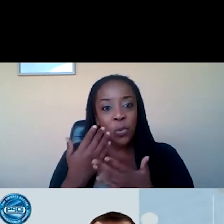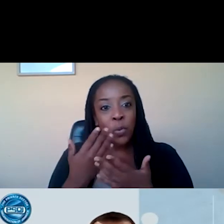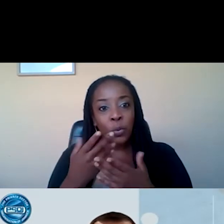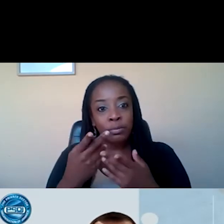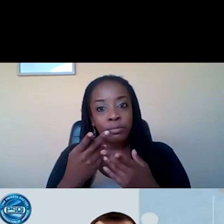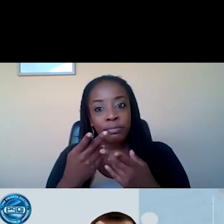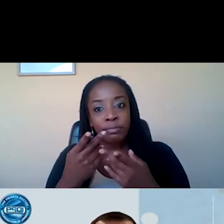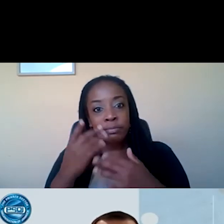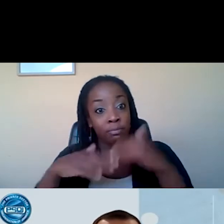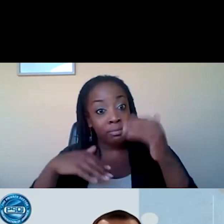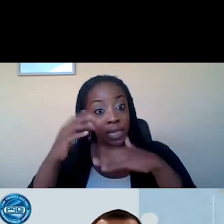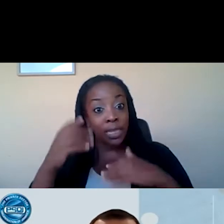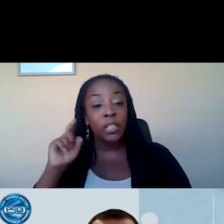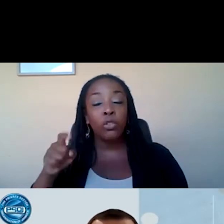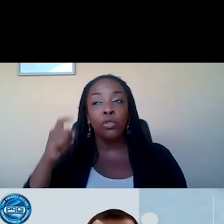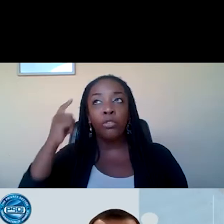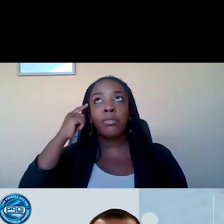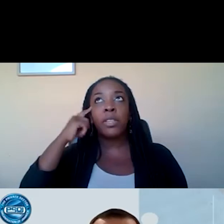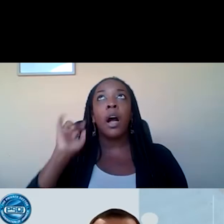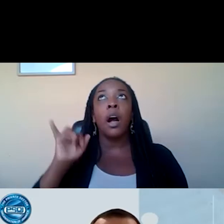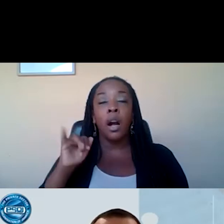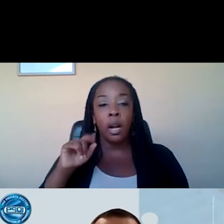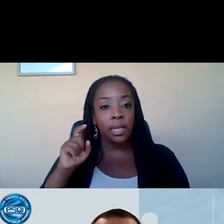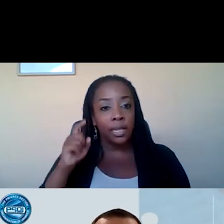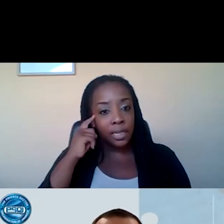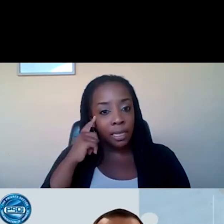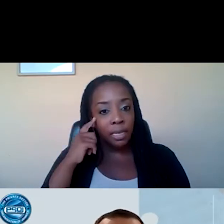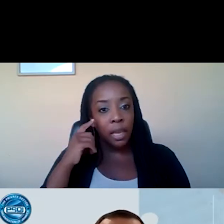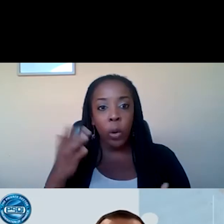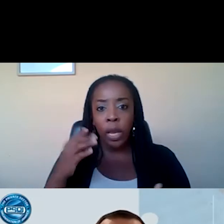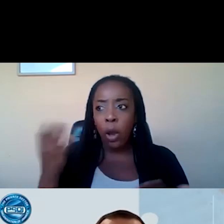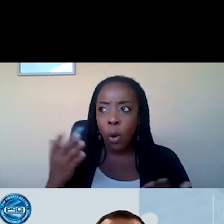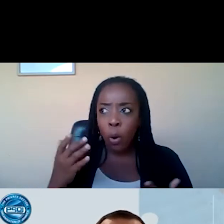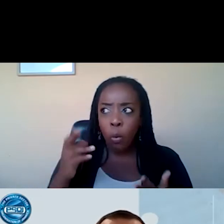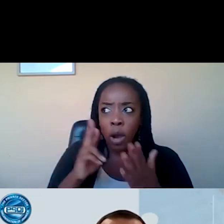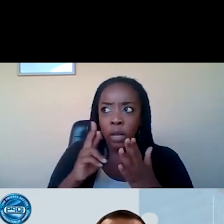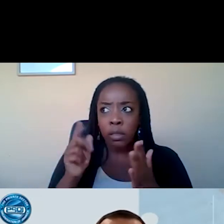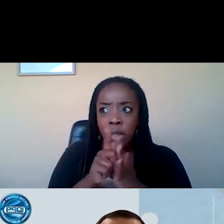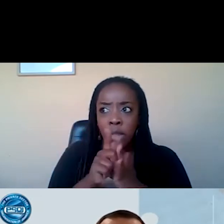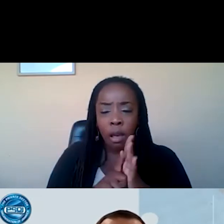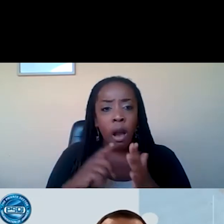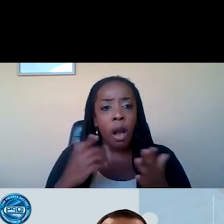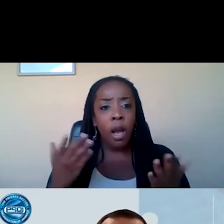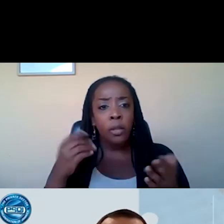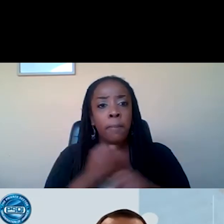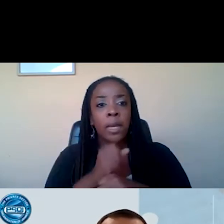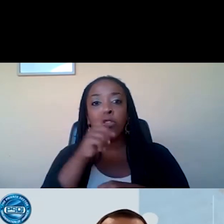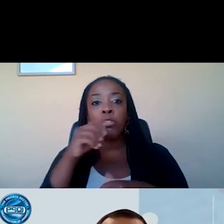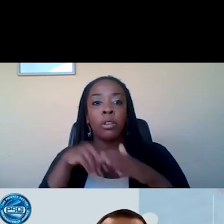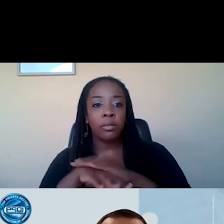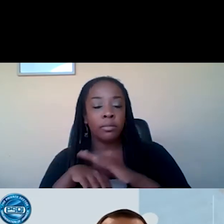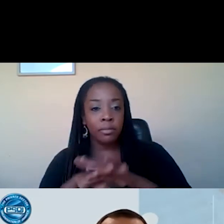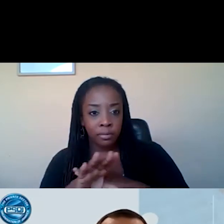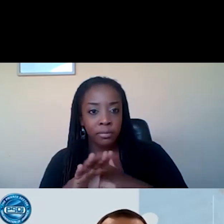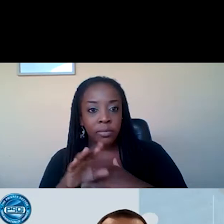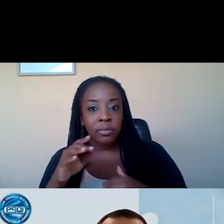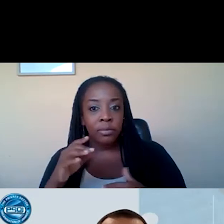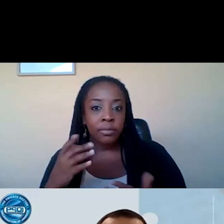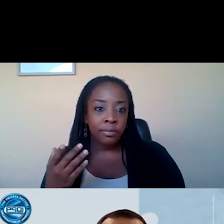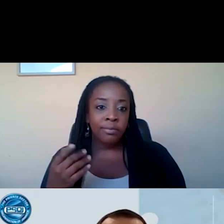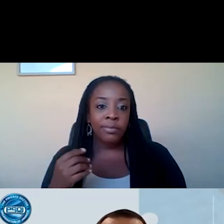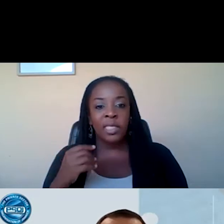be bearing in mind the provisions under the Act to ensure that they are accessible for persons with disabilities. So those are just a